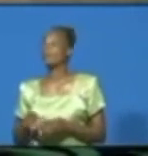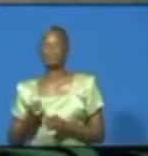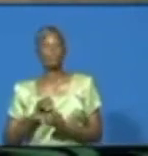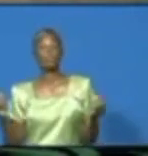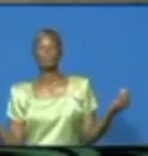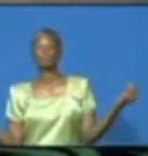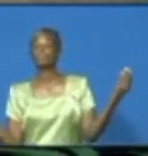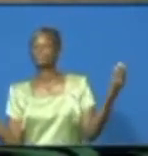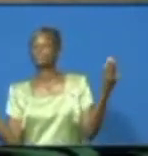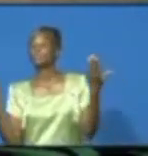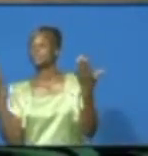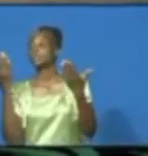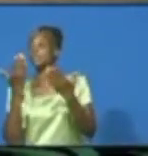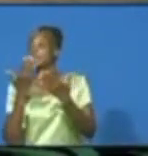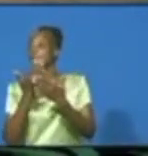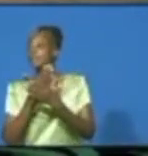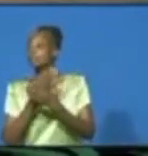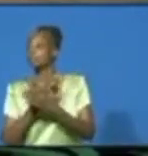of God's truth.